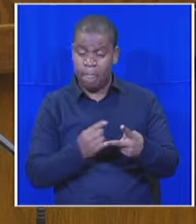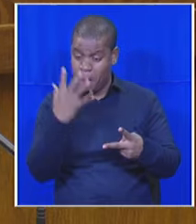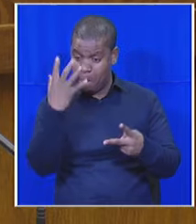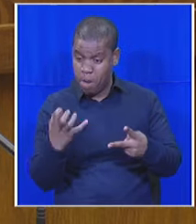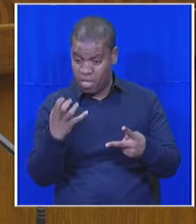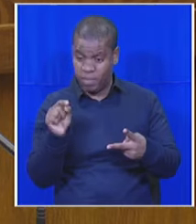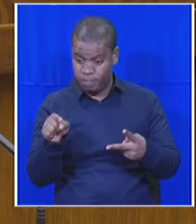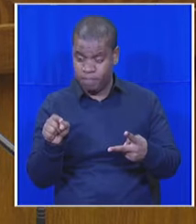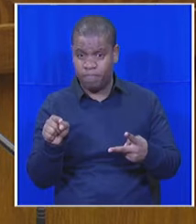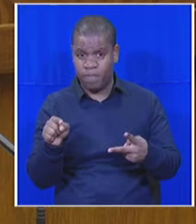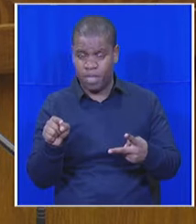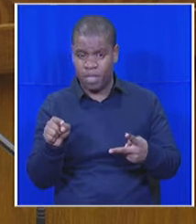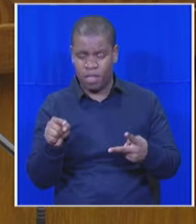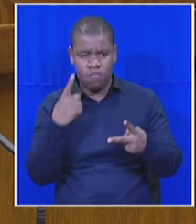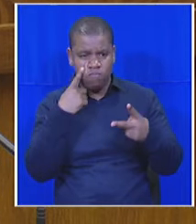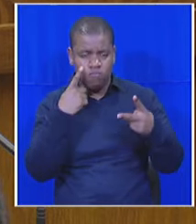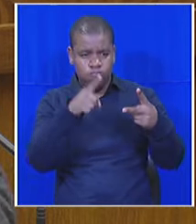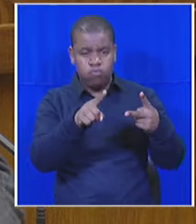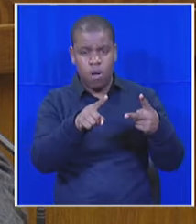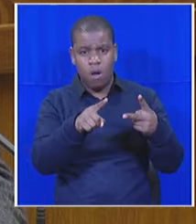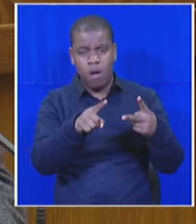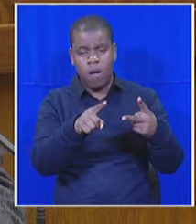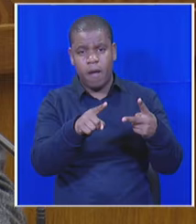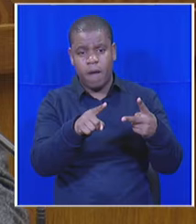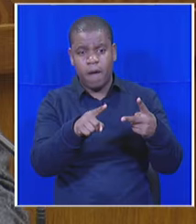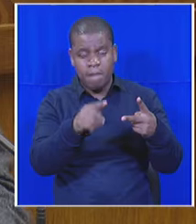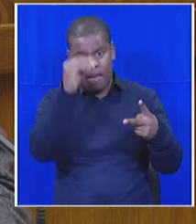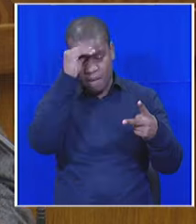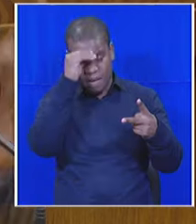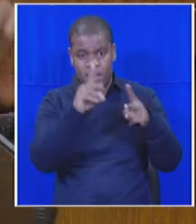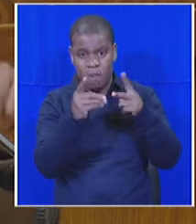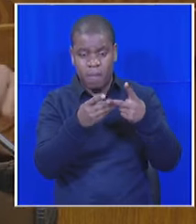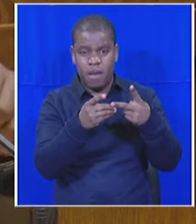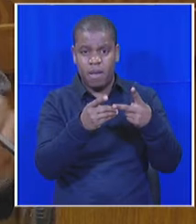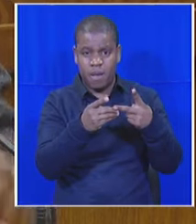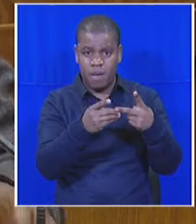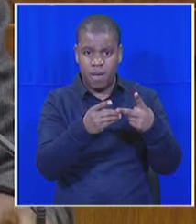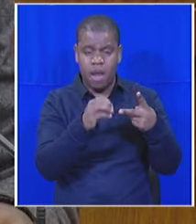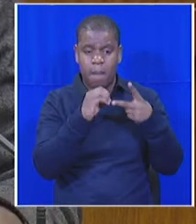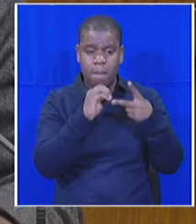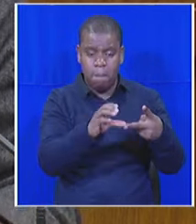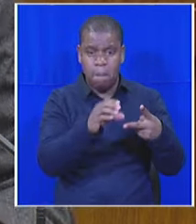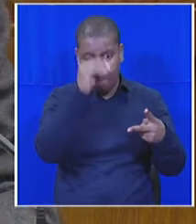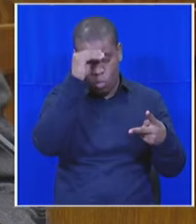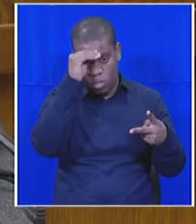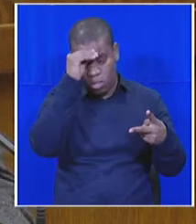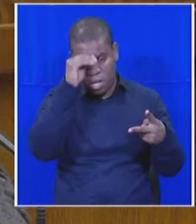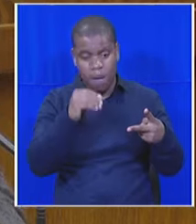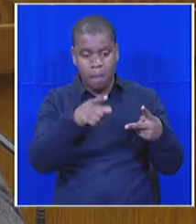wamaphoyisa kuhulumeni we-DA. Uhulumeni we-DA ezayo kule